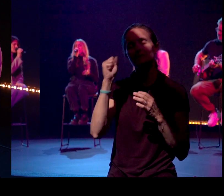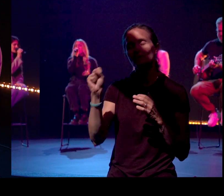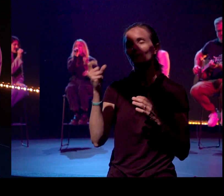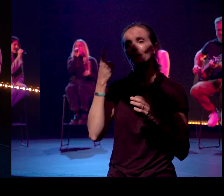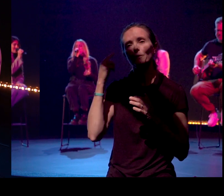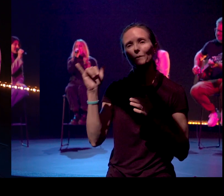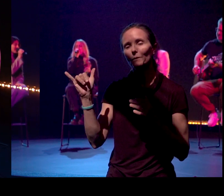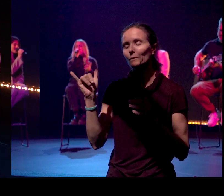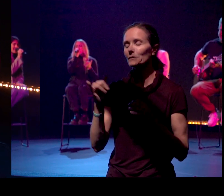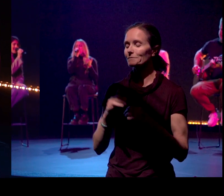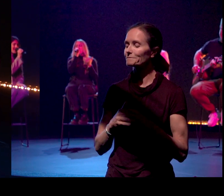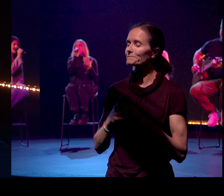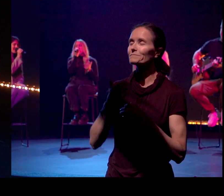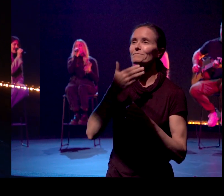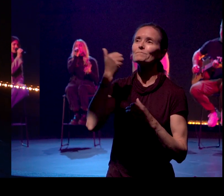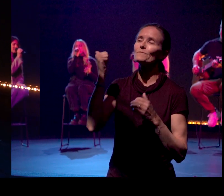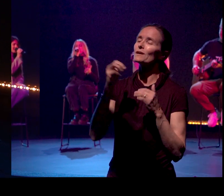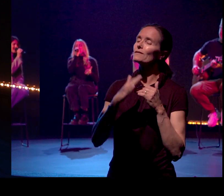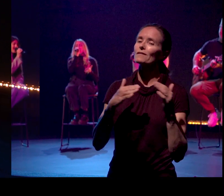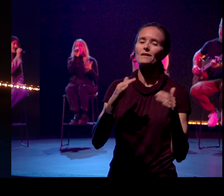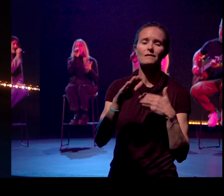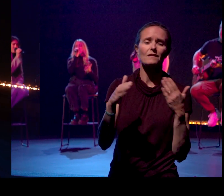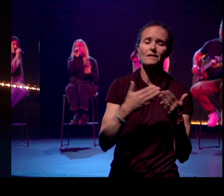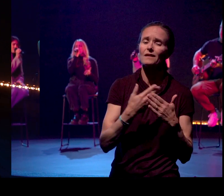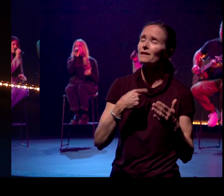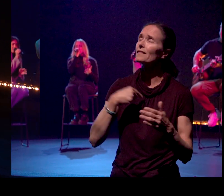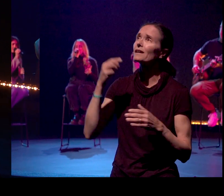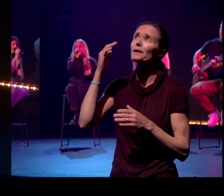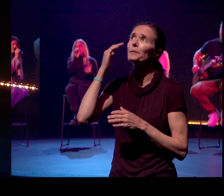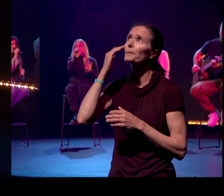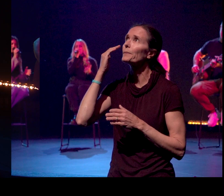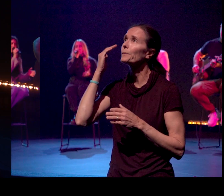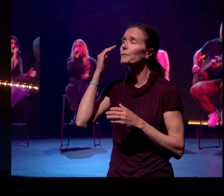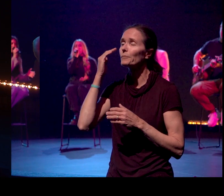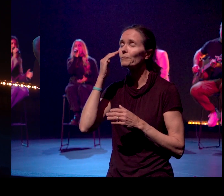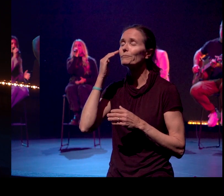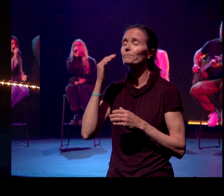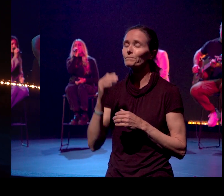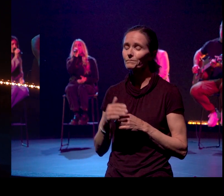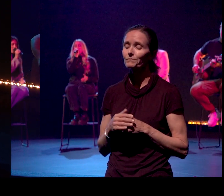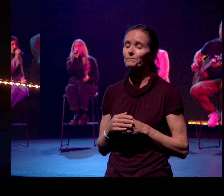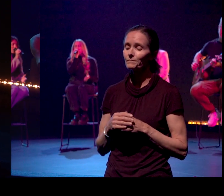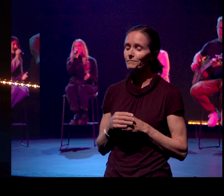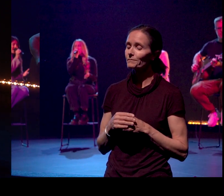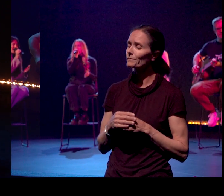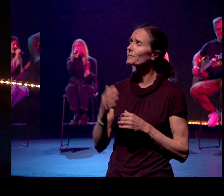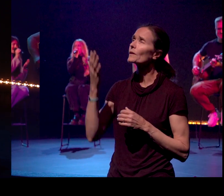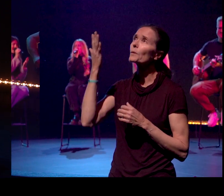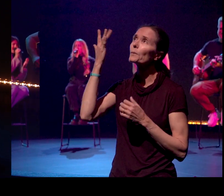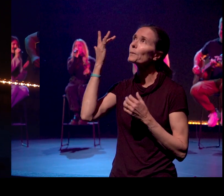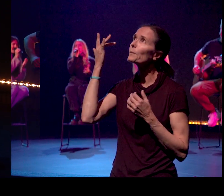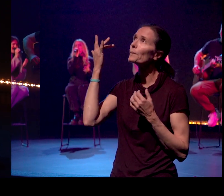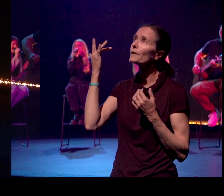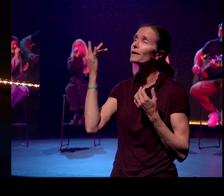silver, better than gold, better than anything I've ever known. I'll never know